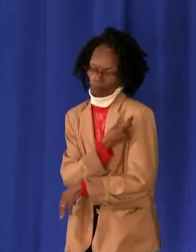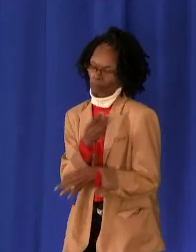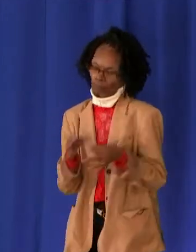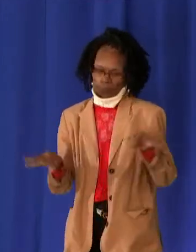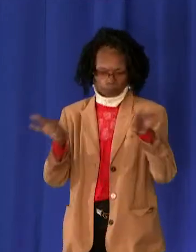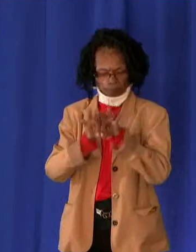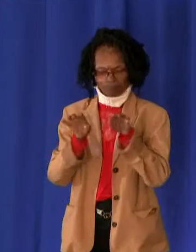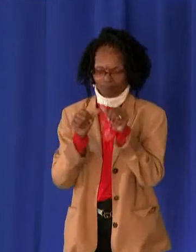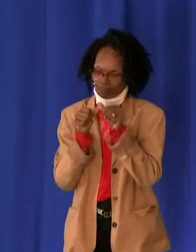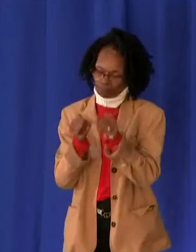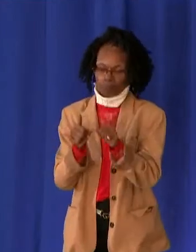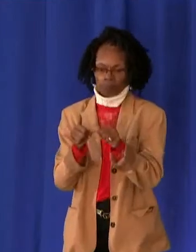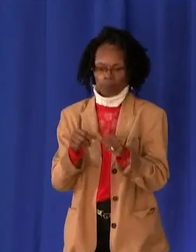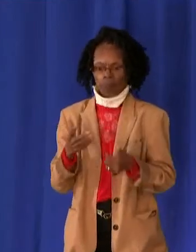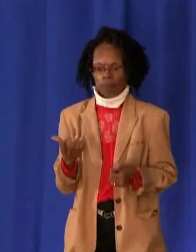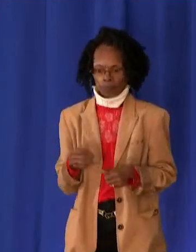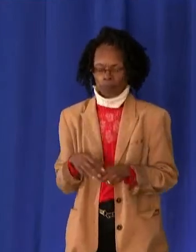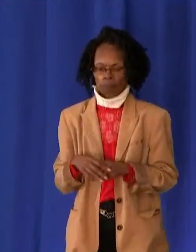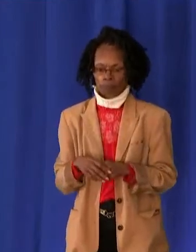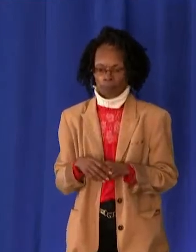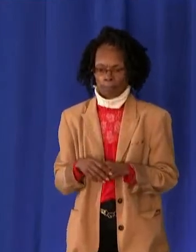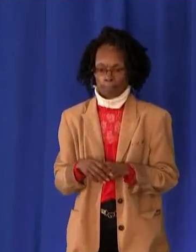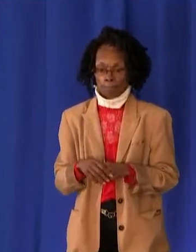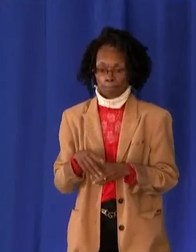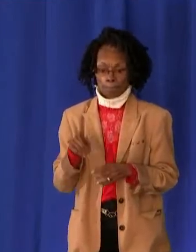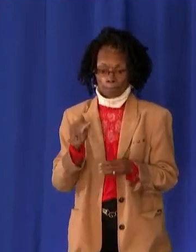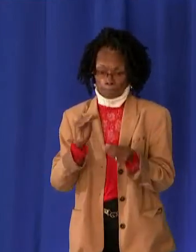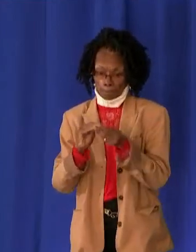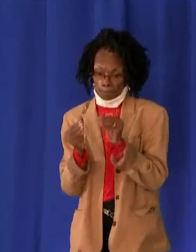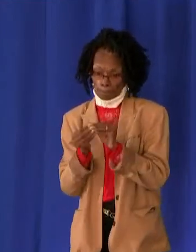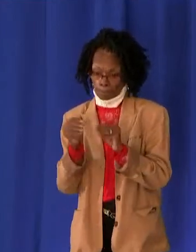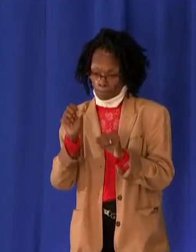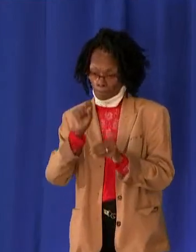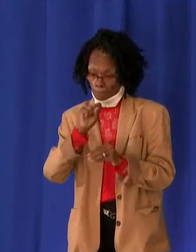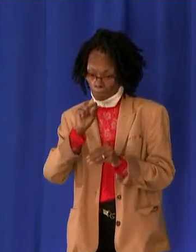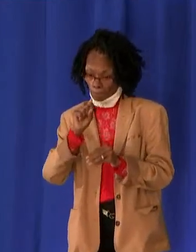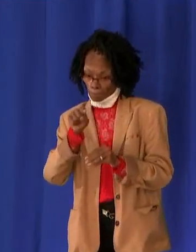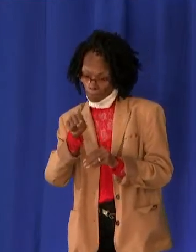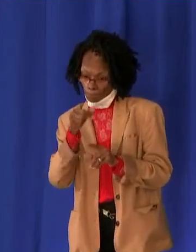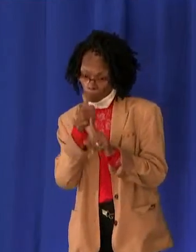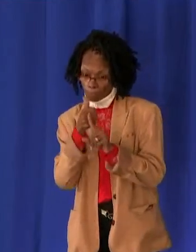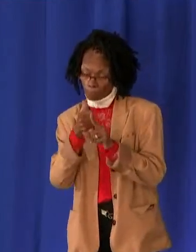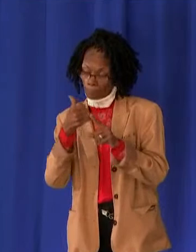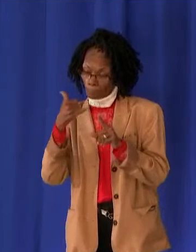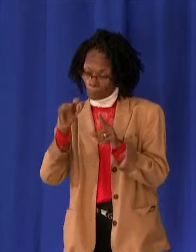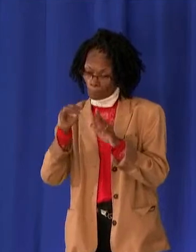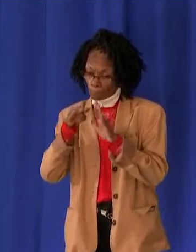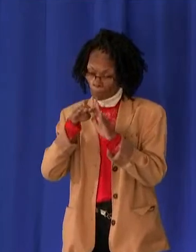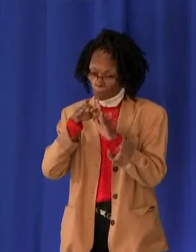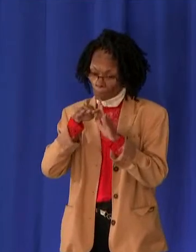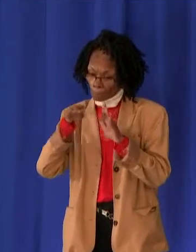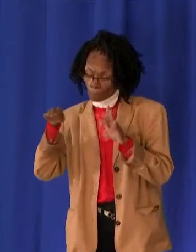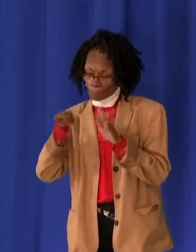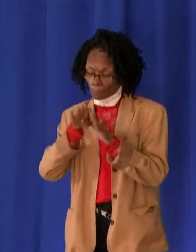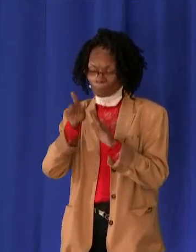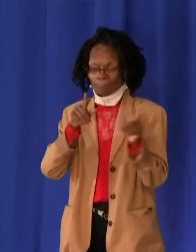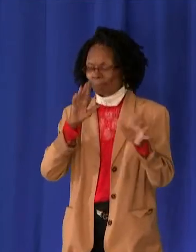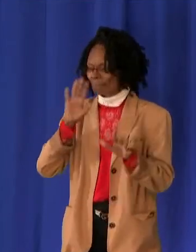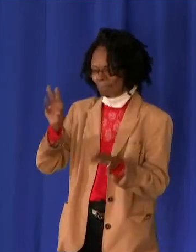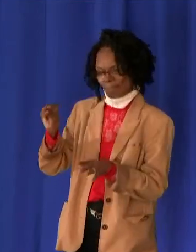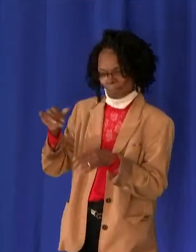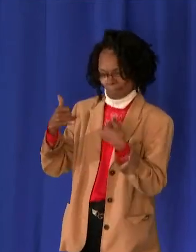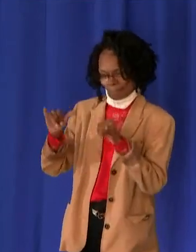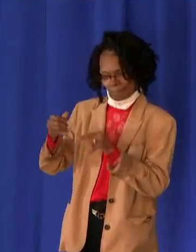at the peak before? It's still above where we like it to be, which is, what is the term we're